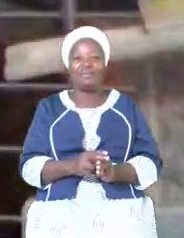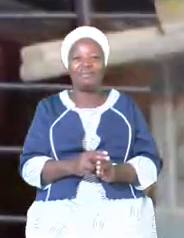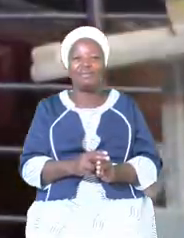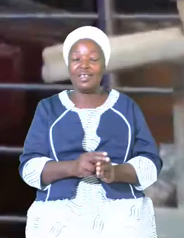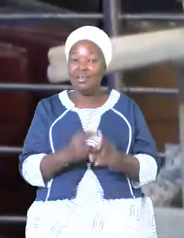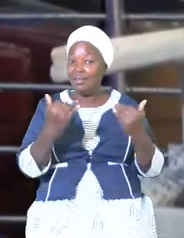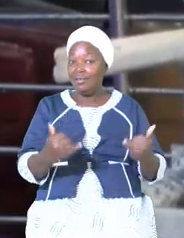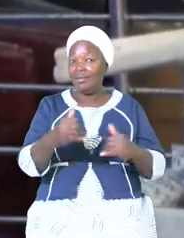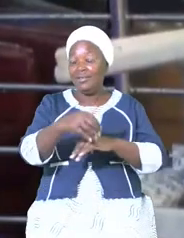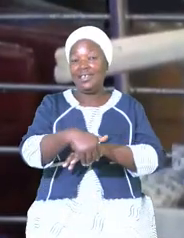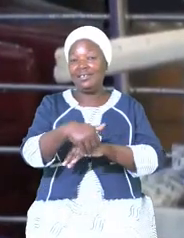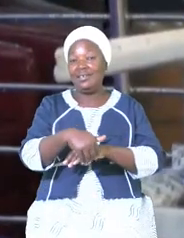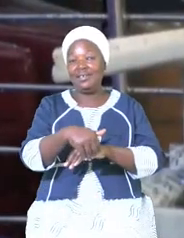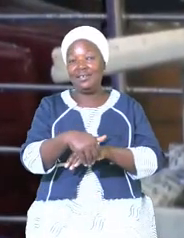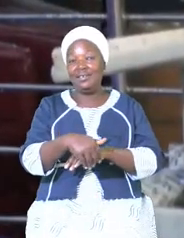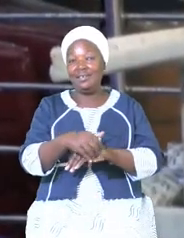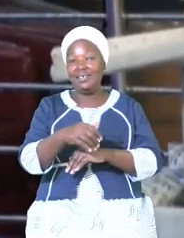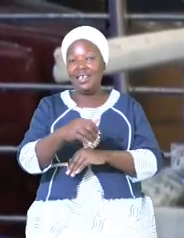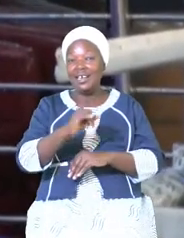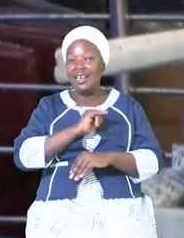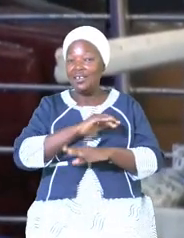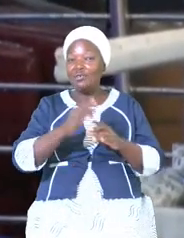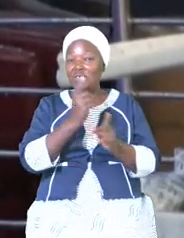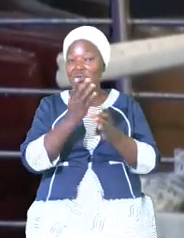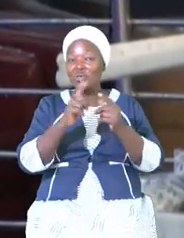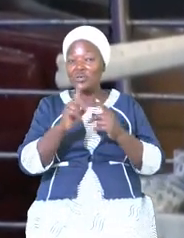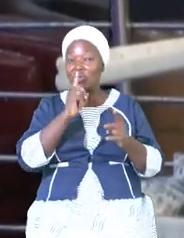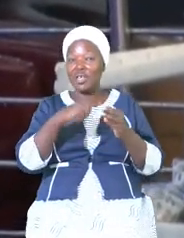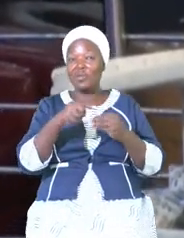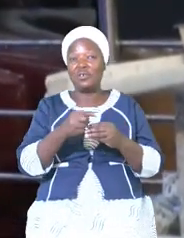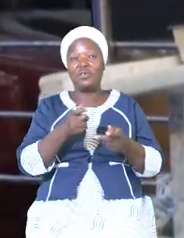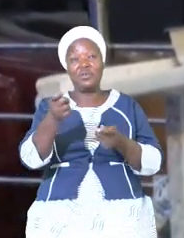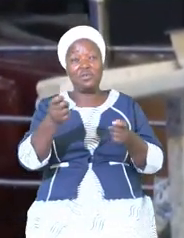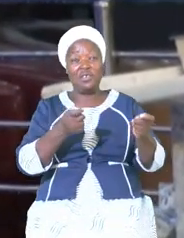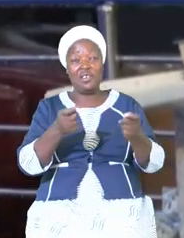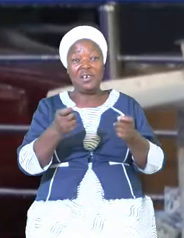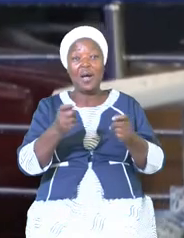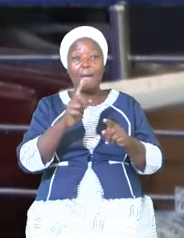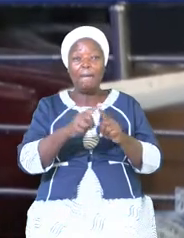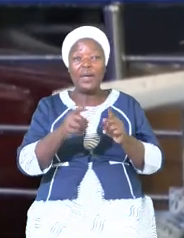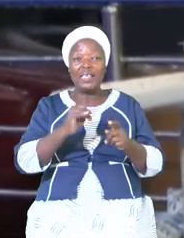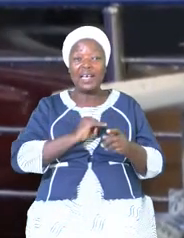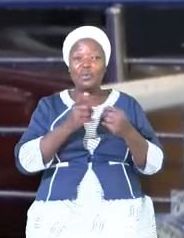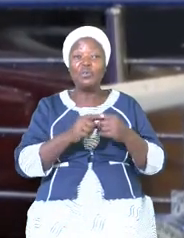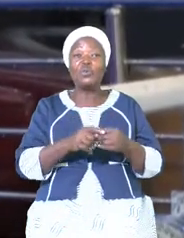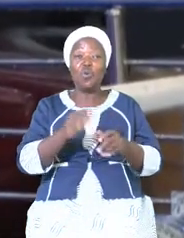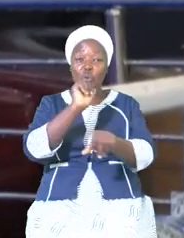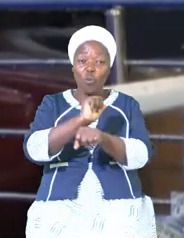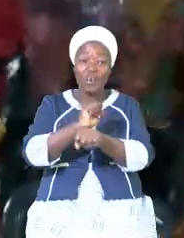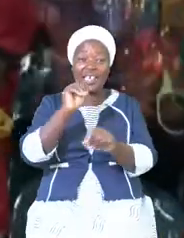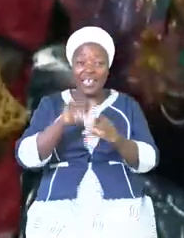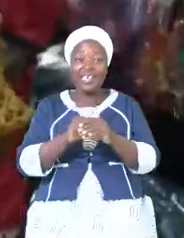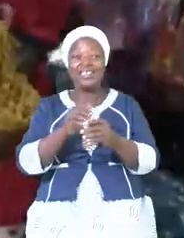Tonight, I don't just want to talk about dominion. I want to operate in dominion.